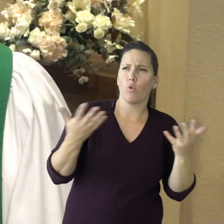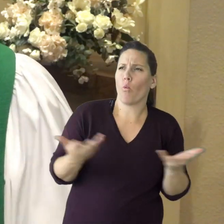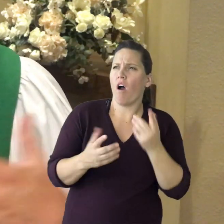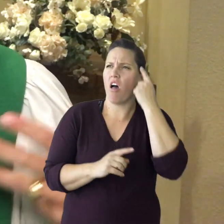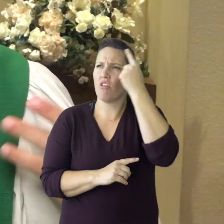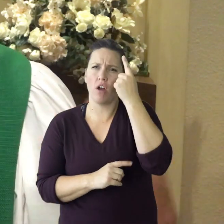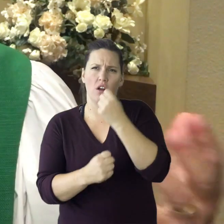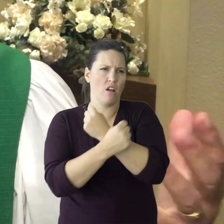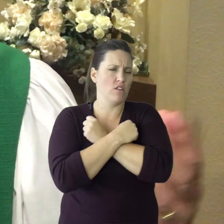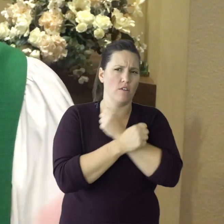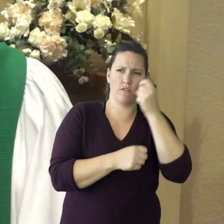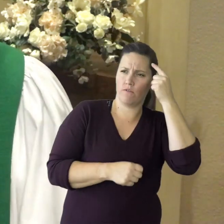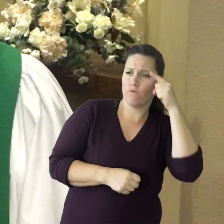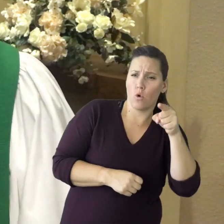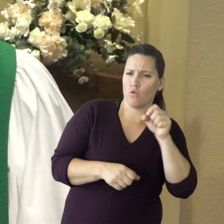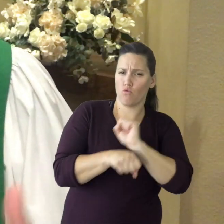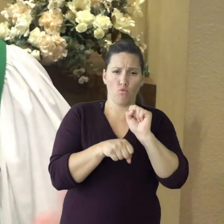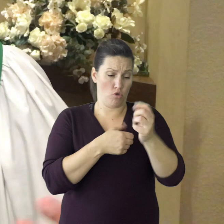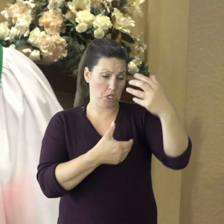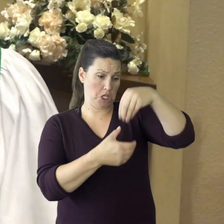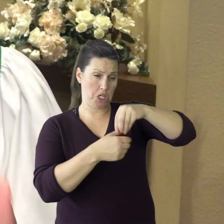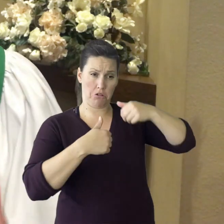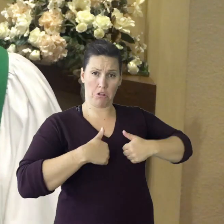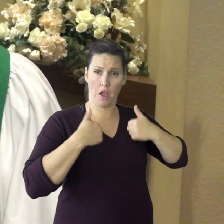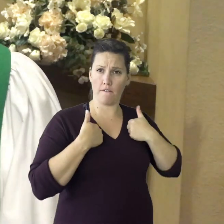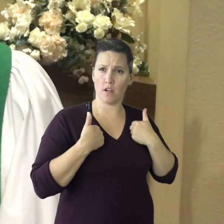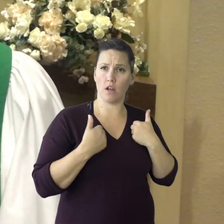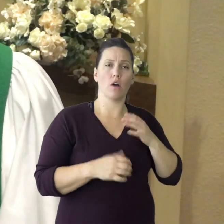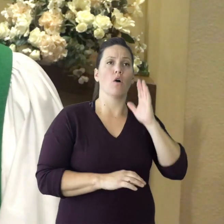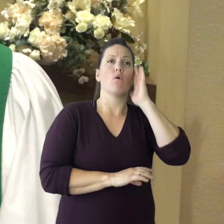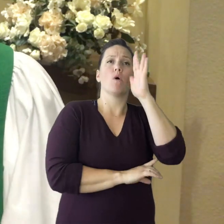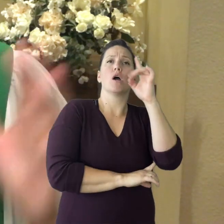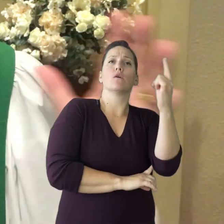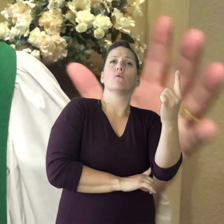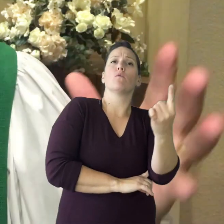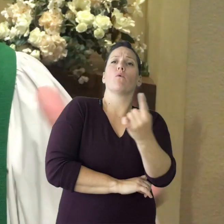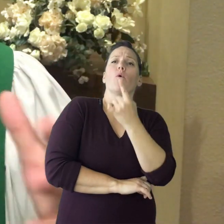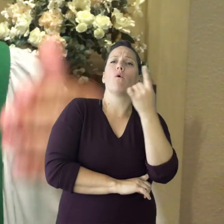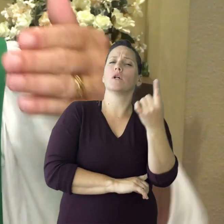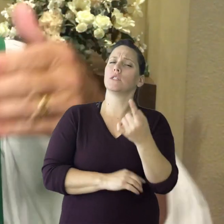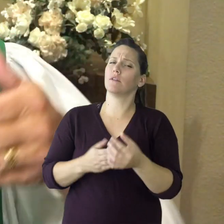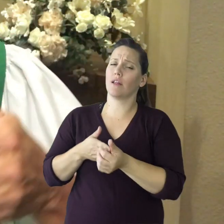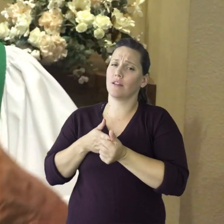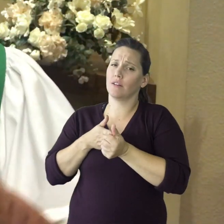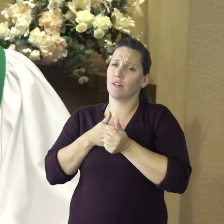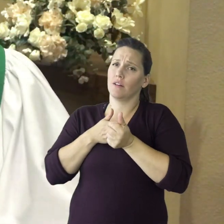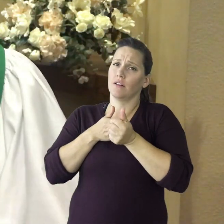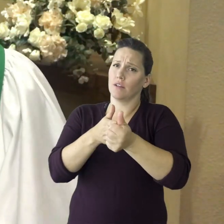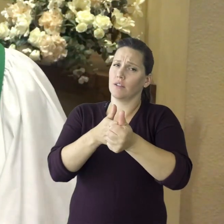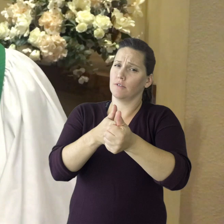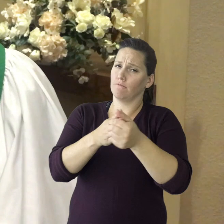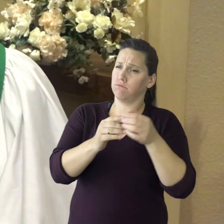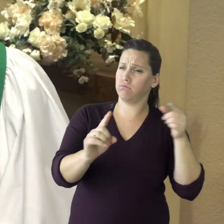no matter how you think about his love for you and his work in your life, it will always lead you